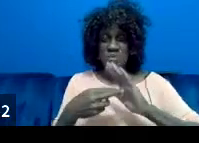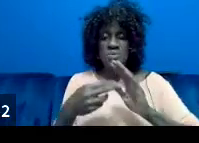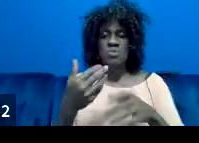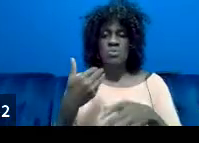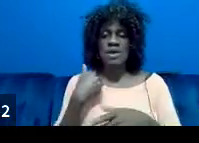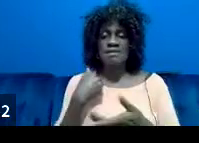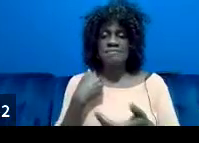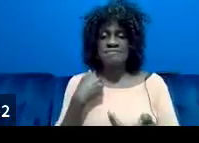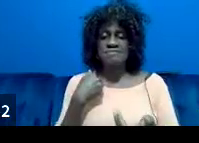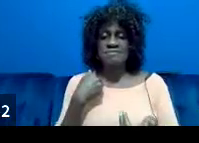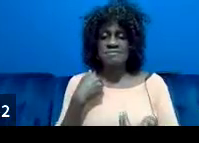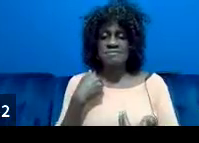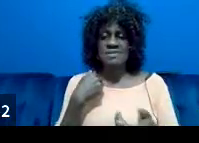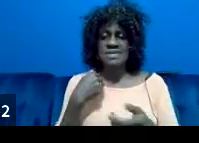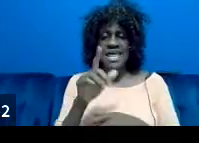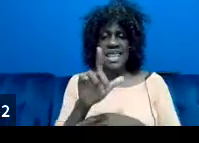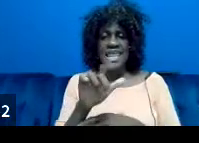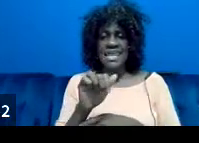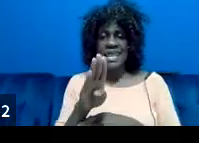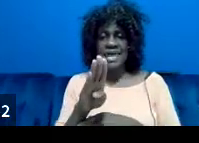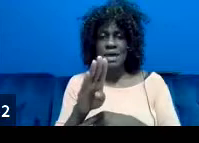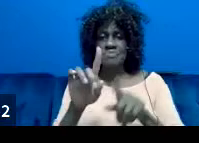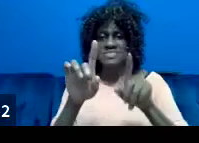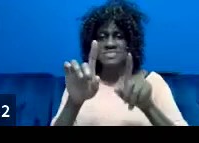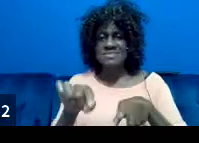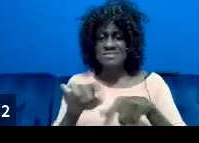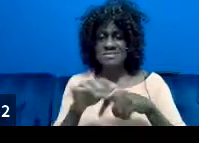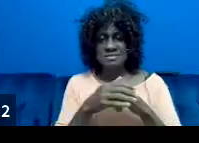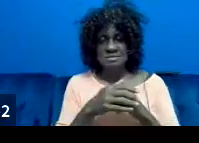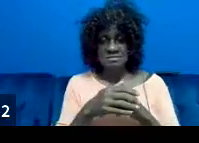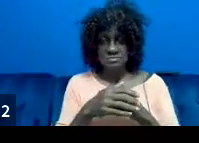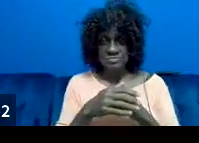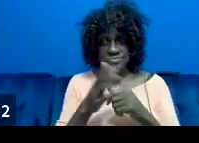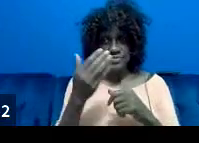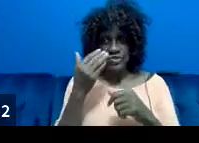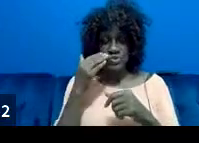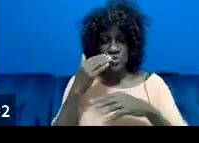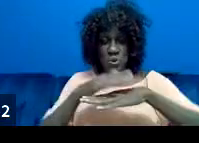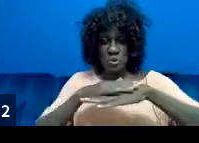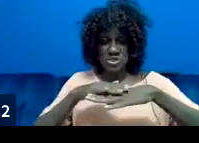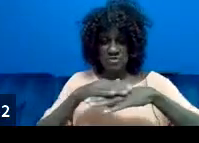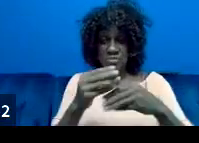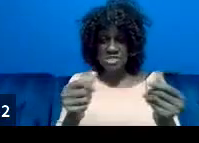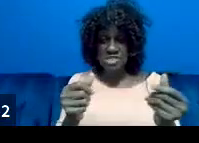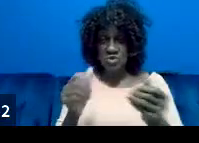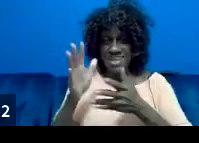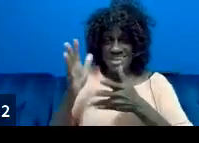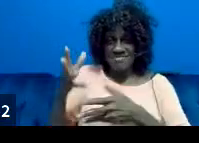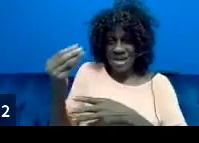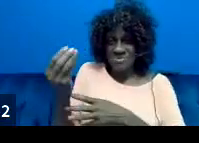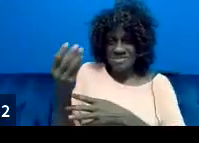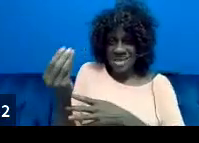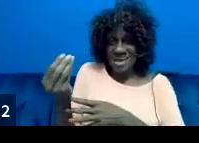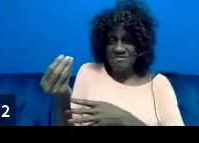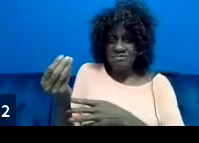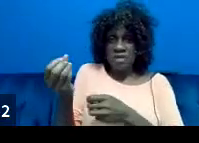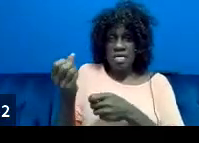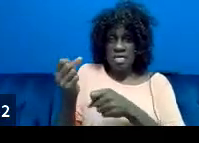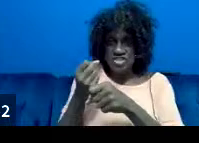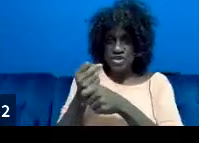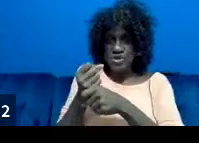is a lab test. And as everybody knows, surface materials that are left outdoors for